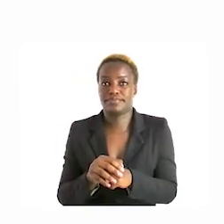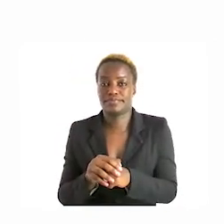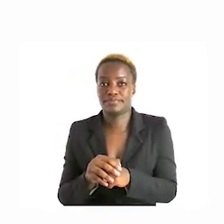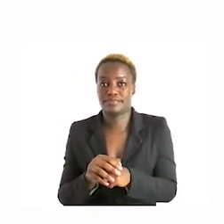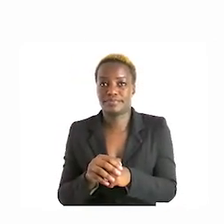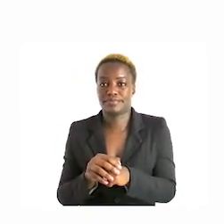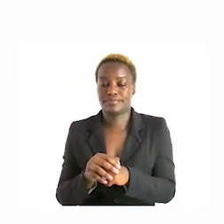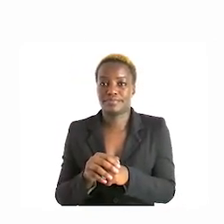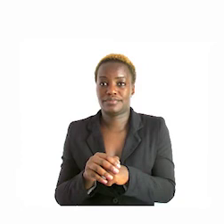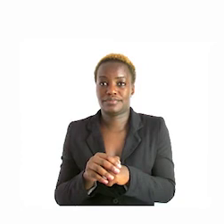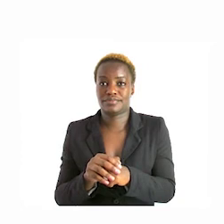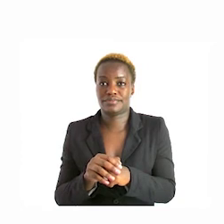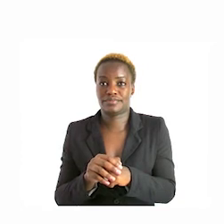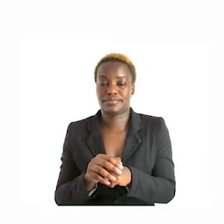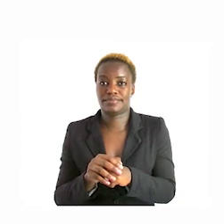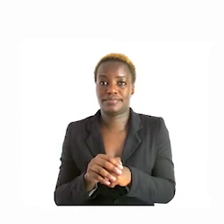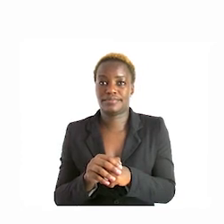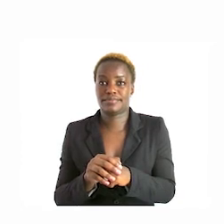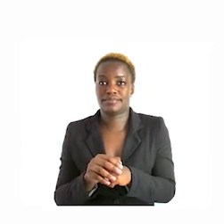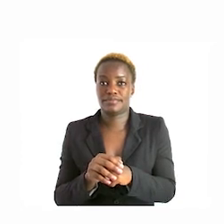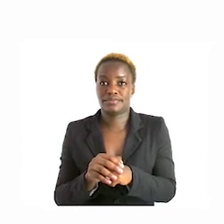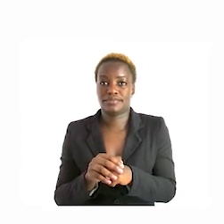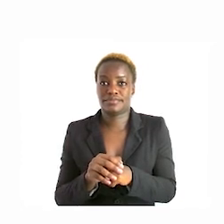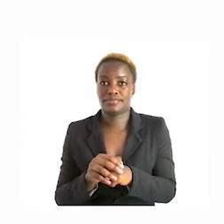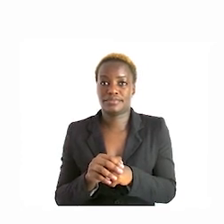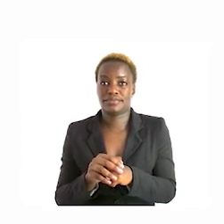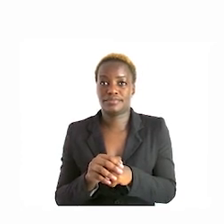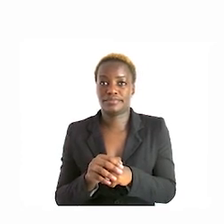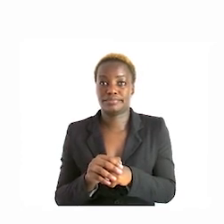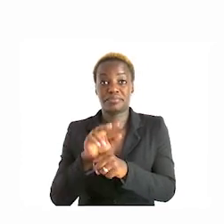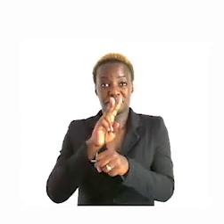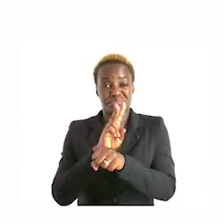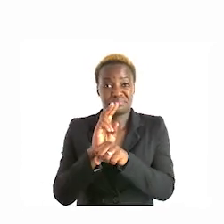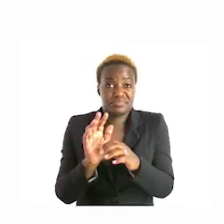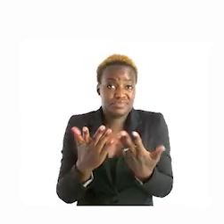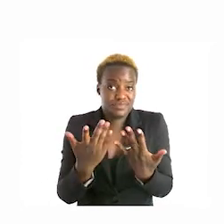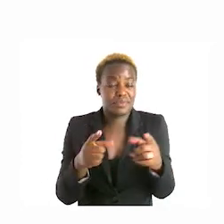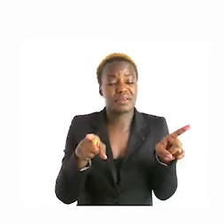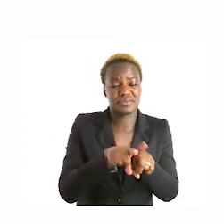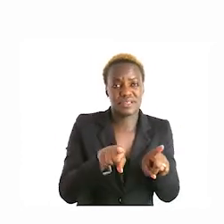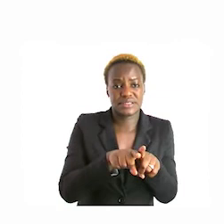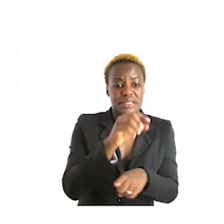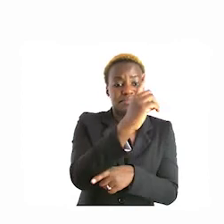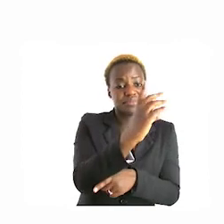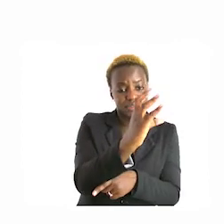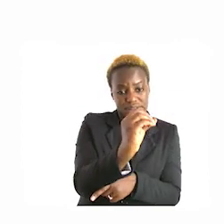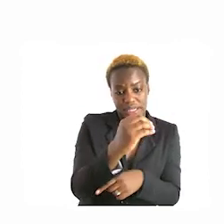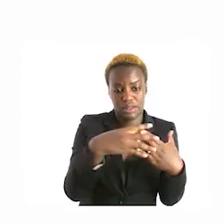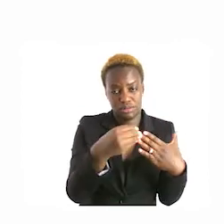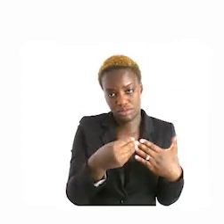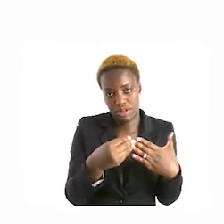amount, the total amount of the money that you have. How about the second one? Second one says $10 plus